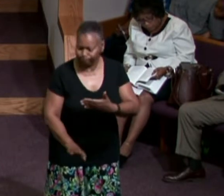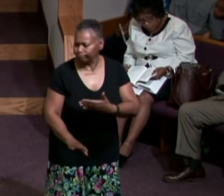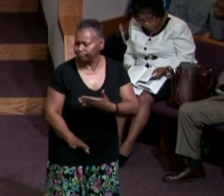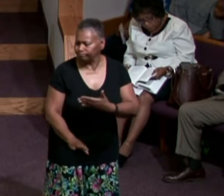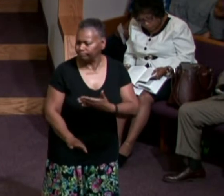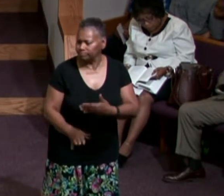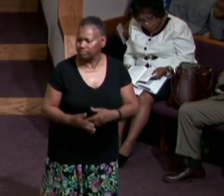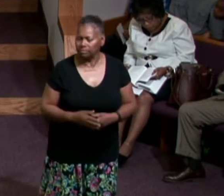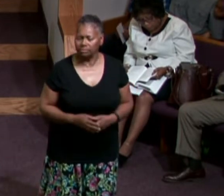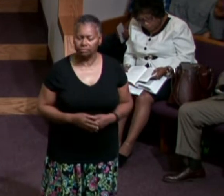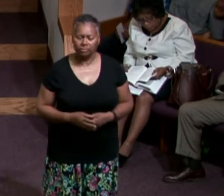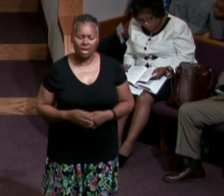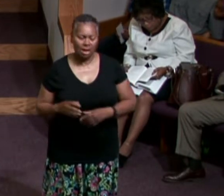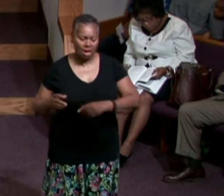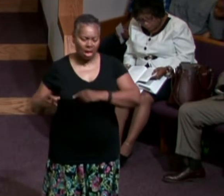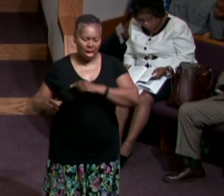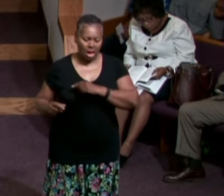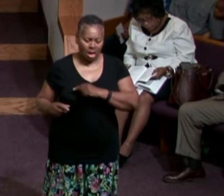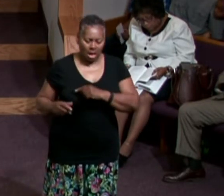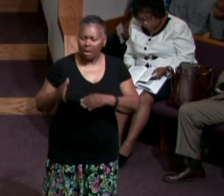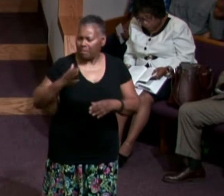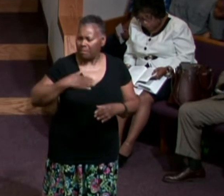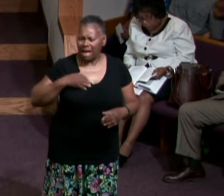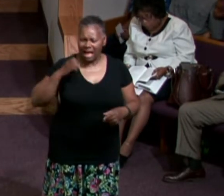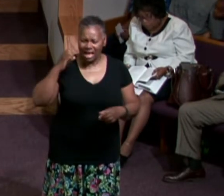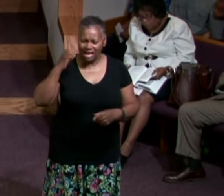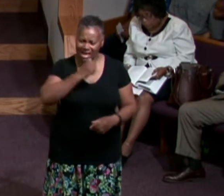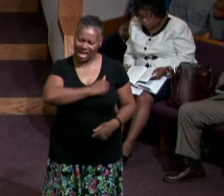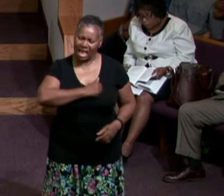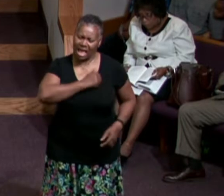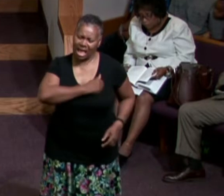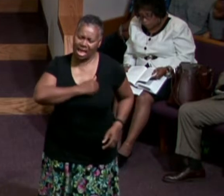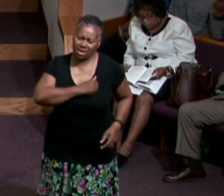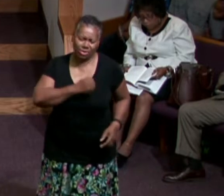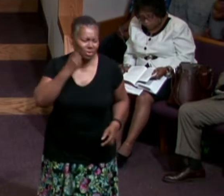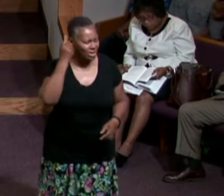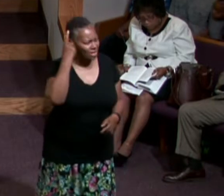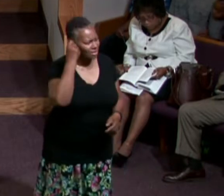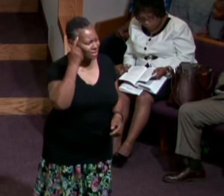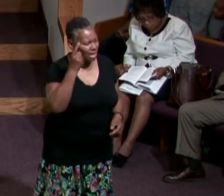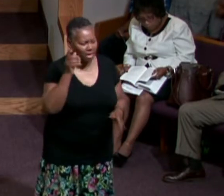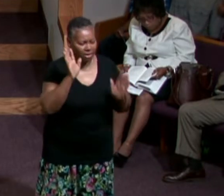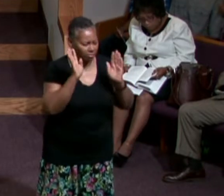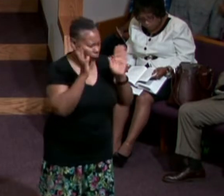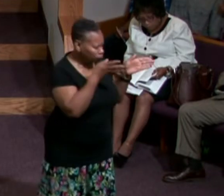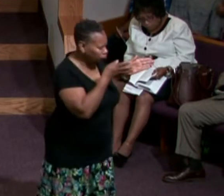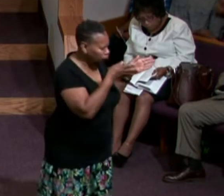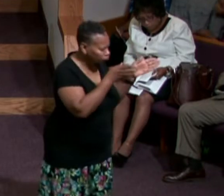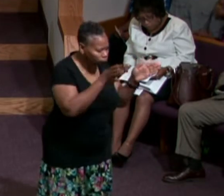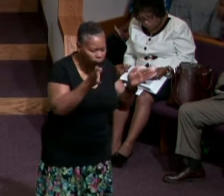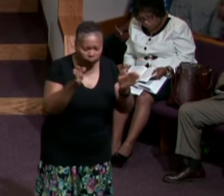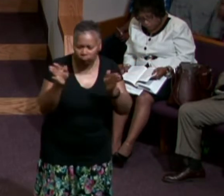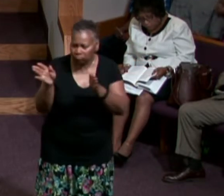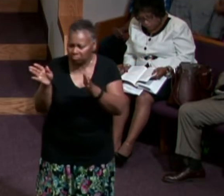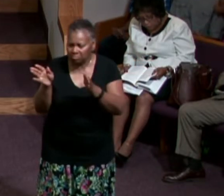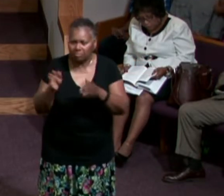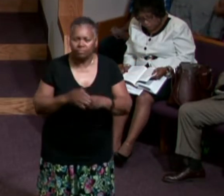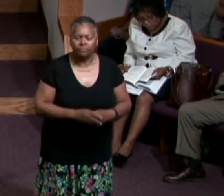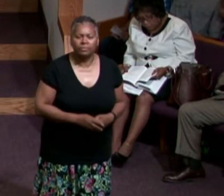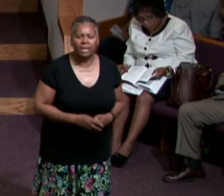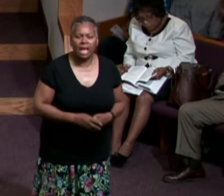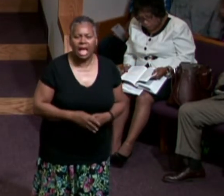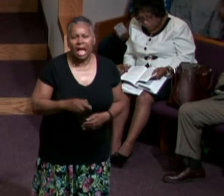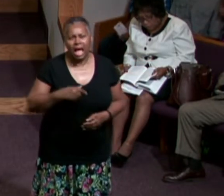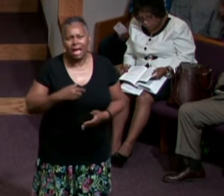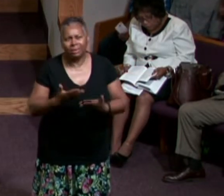Over the years, my attitude and understanding have moved from being myopic to being more objective. I used to think that in